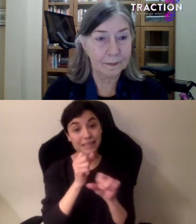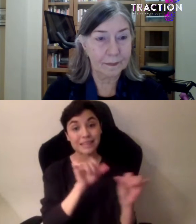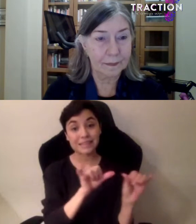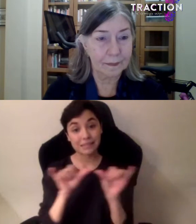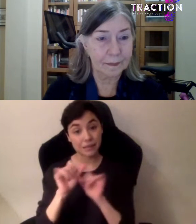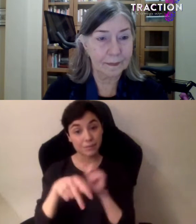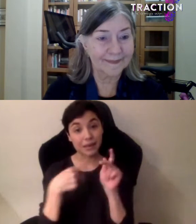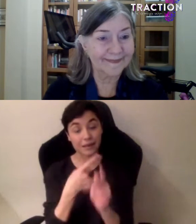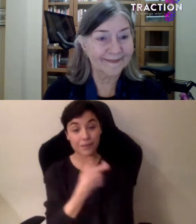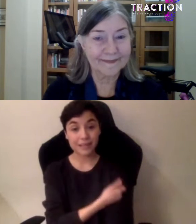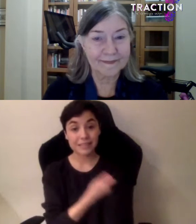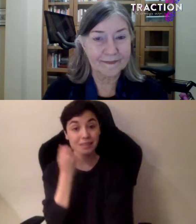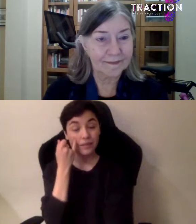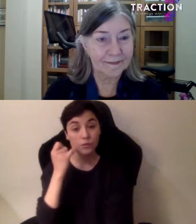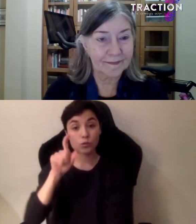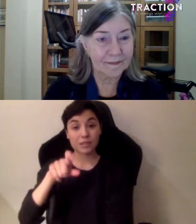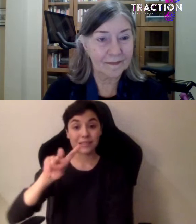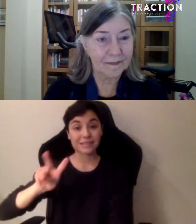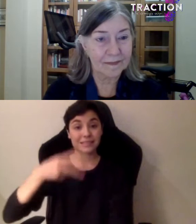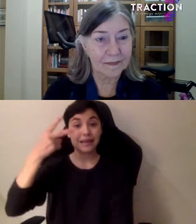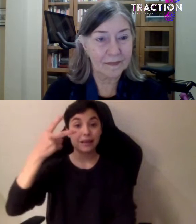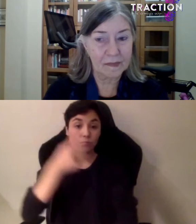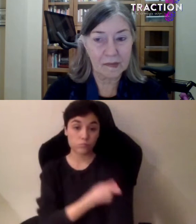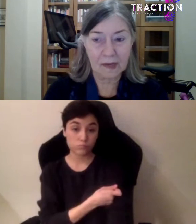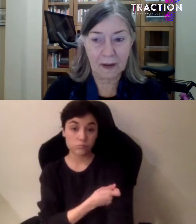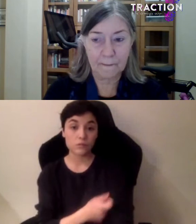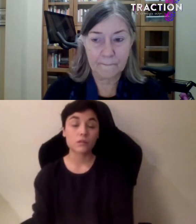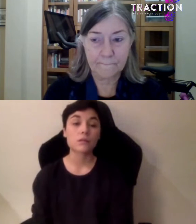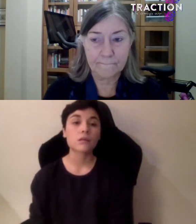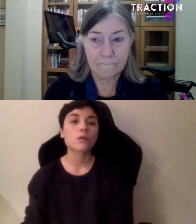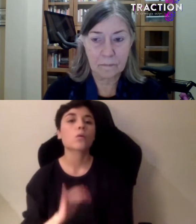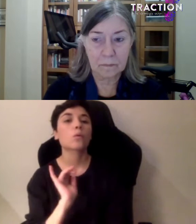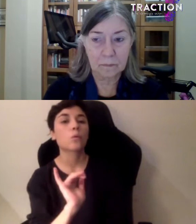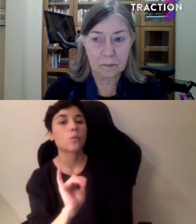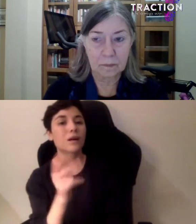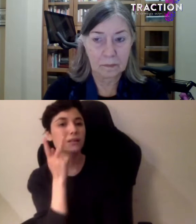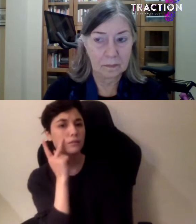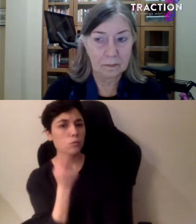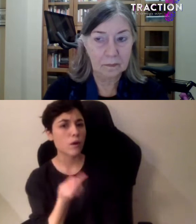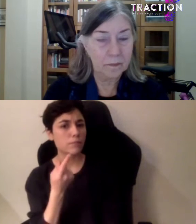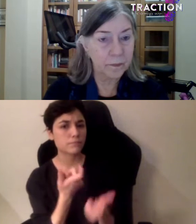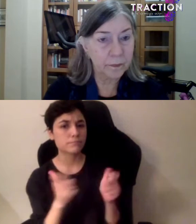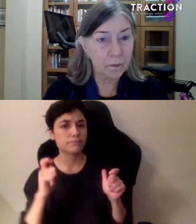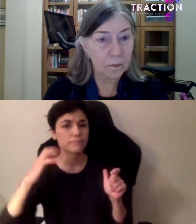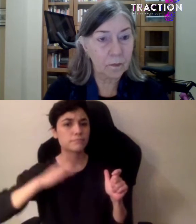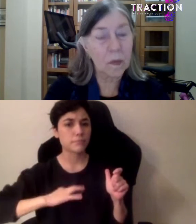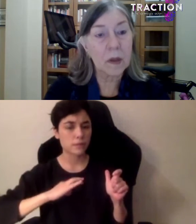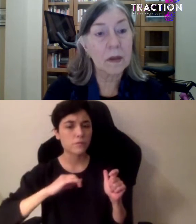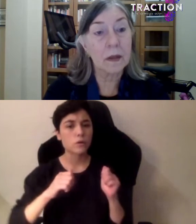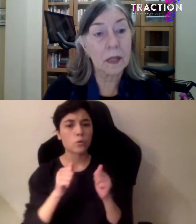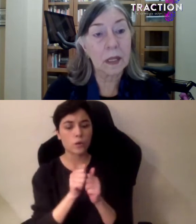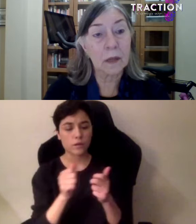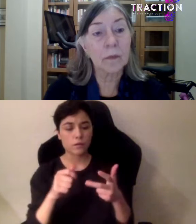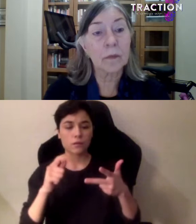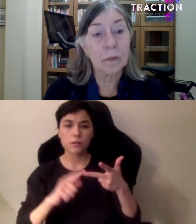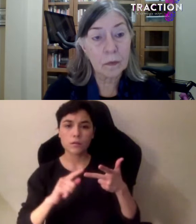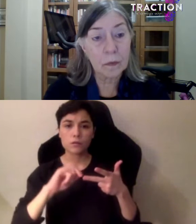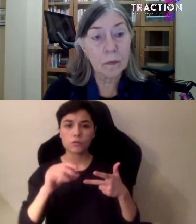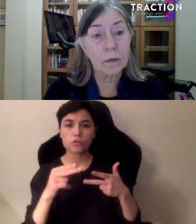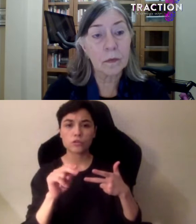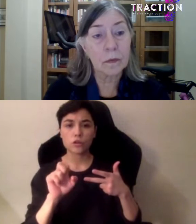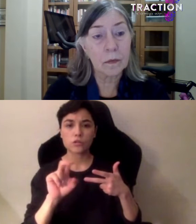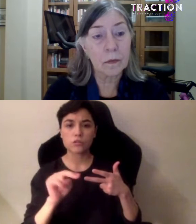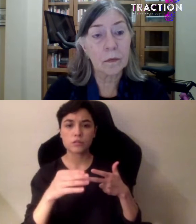important. I think I see one advantage to the Johnson & Johnson one, especially since it's one dose. It's so